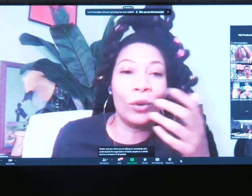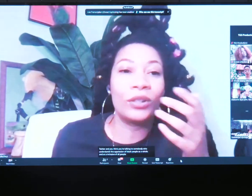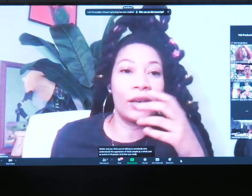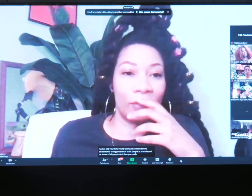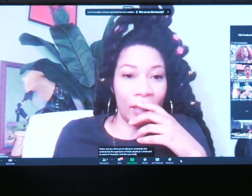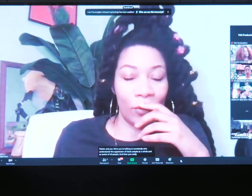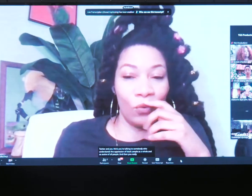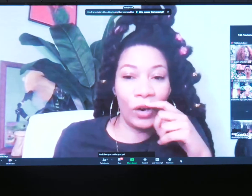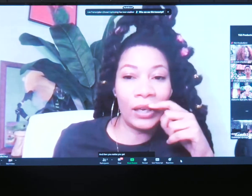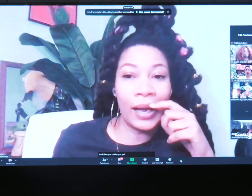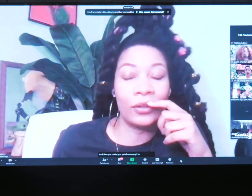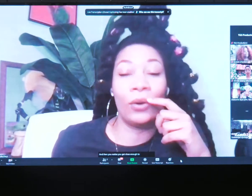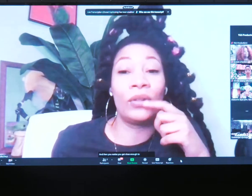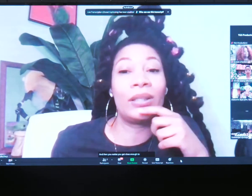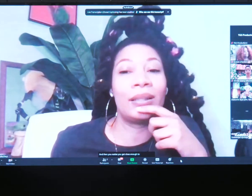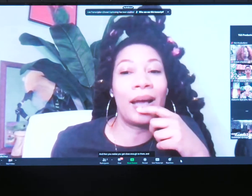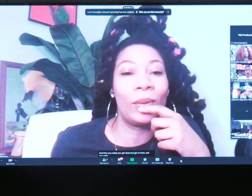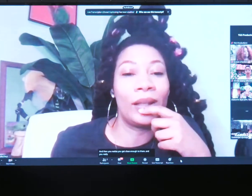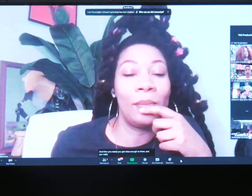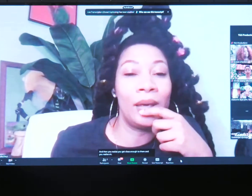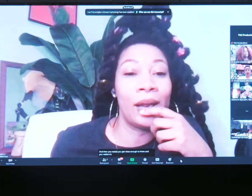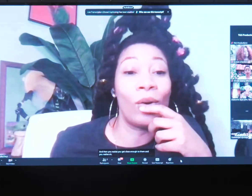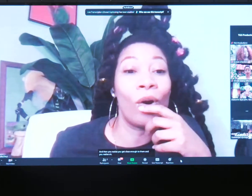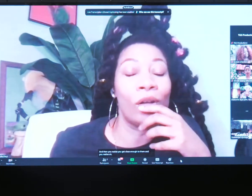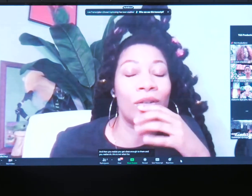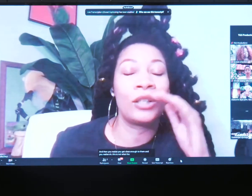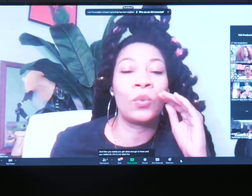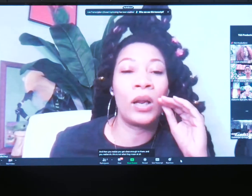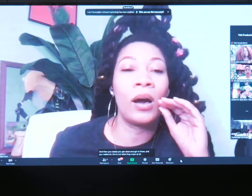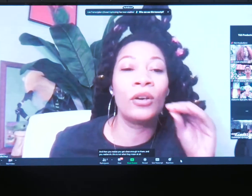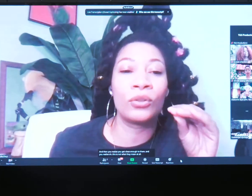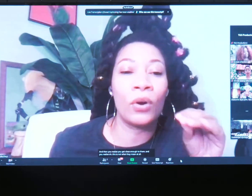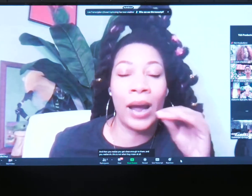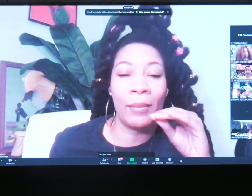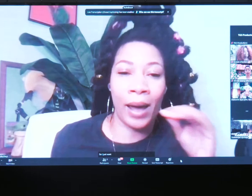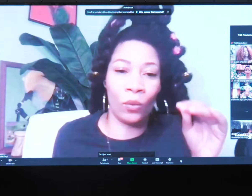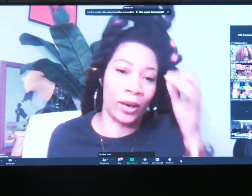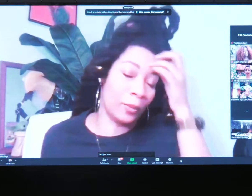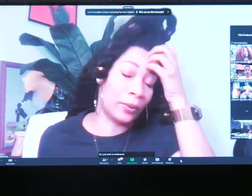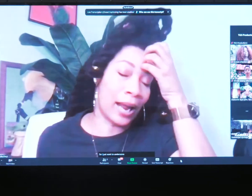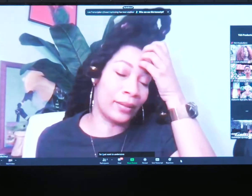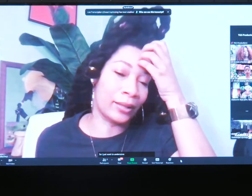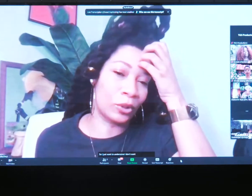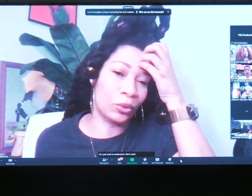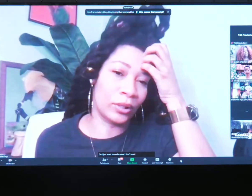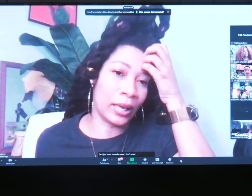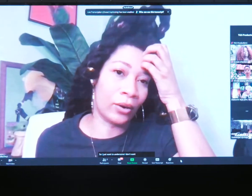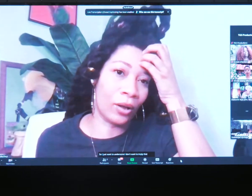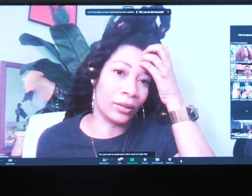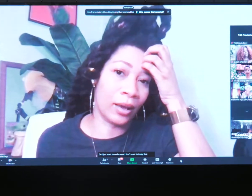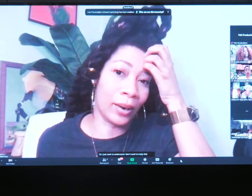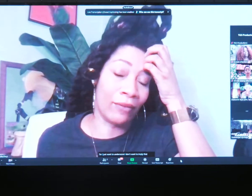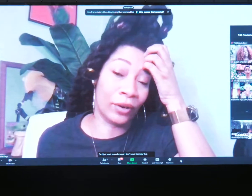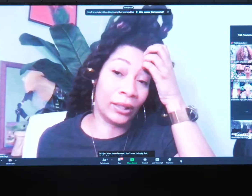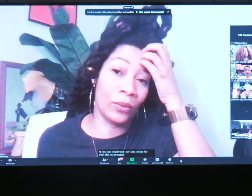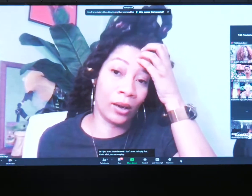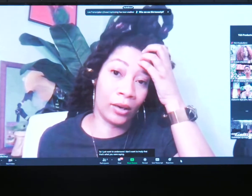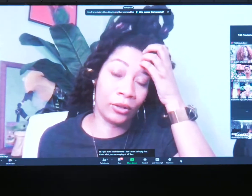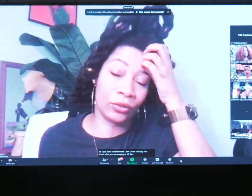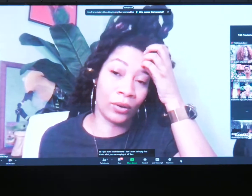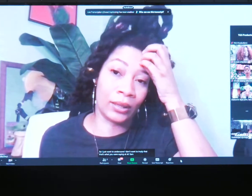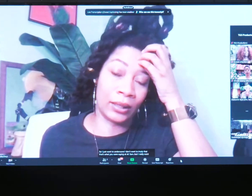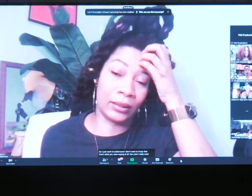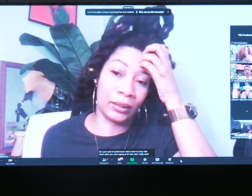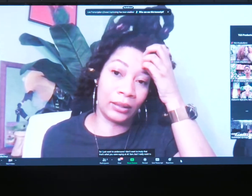you get close enough to them and you realize, oh, this is not what they mean at all. So I just want to underscore, and I don't want to imply that that's what you were saying at all, Sam, but I really want